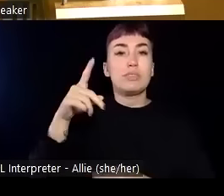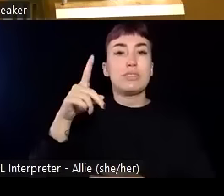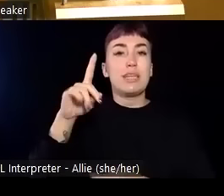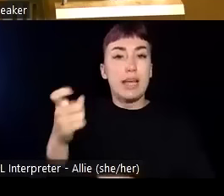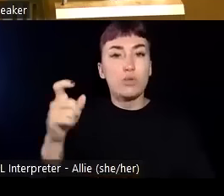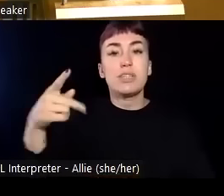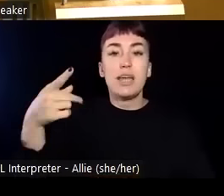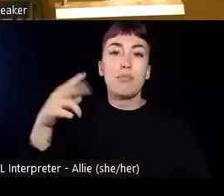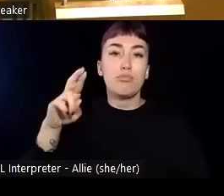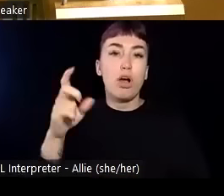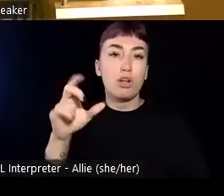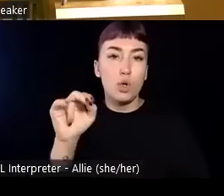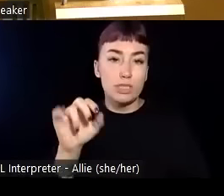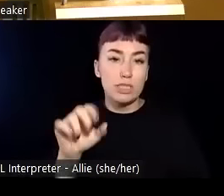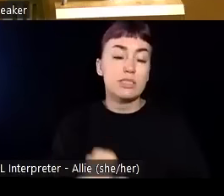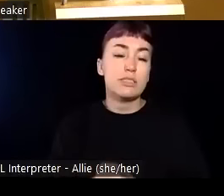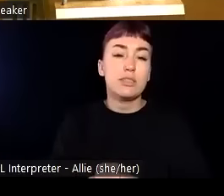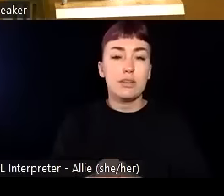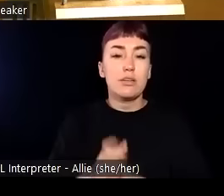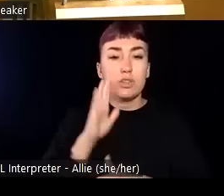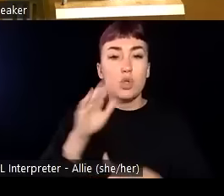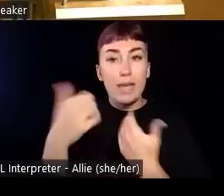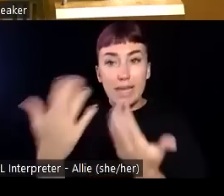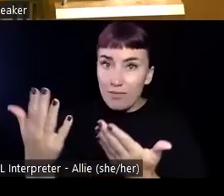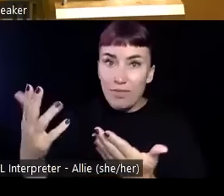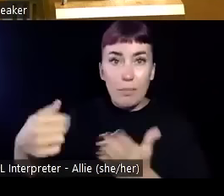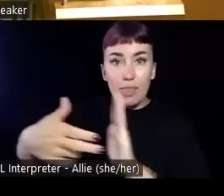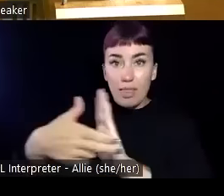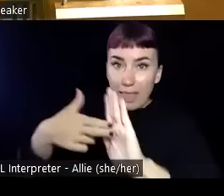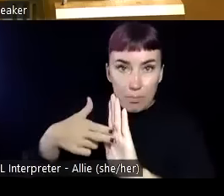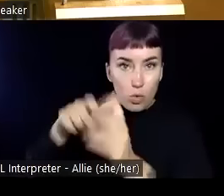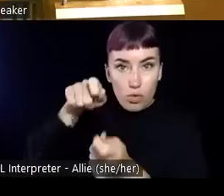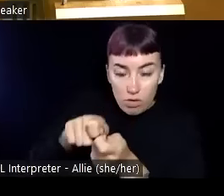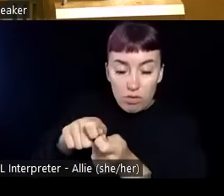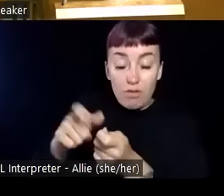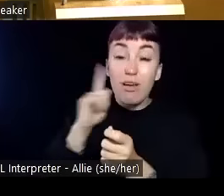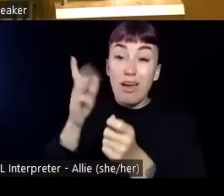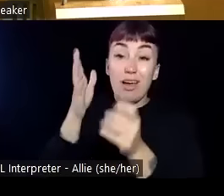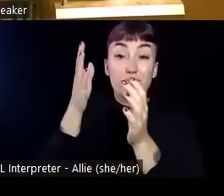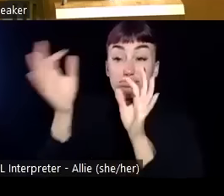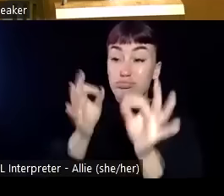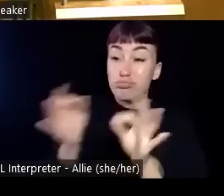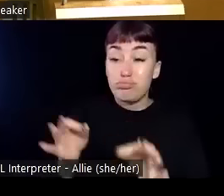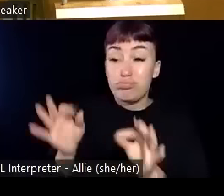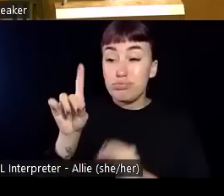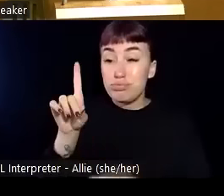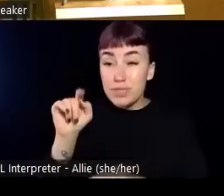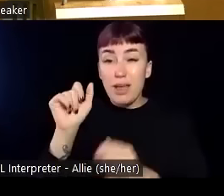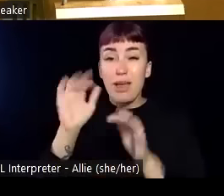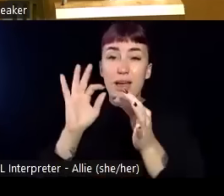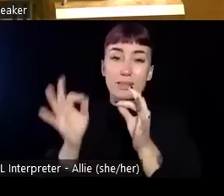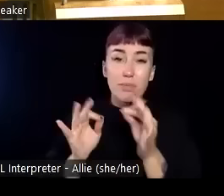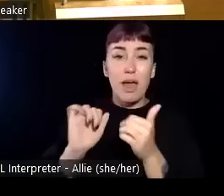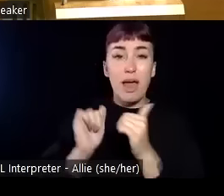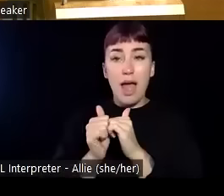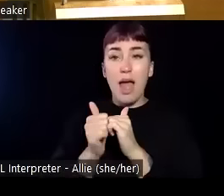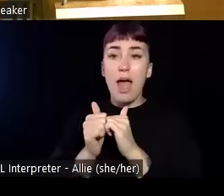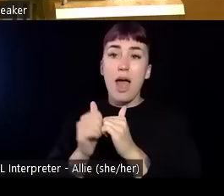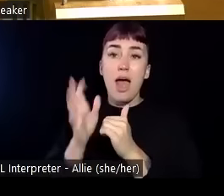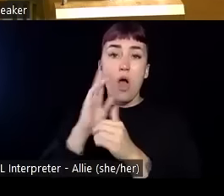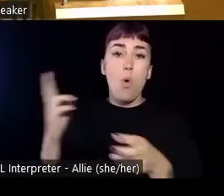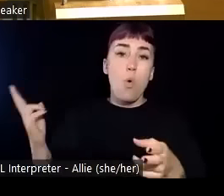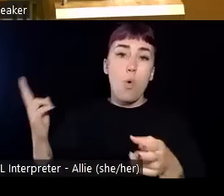their prognosis. So I give it a label. I lay out the data and explain how I came to call it what